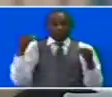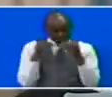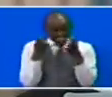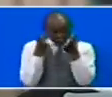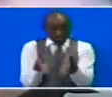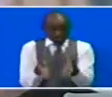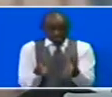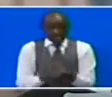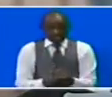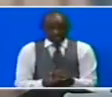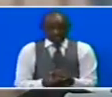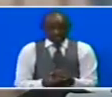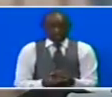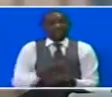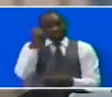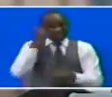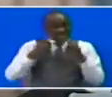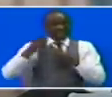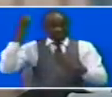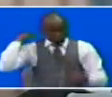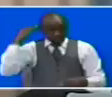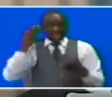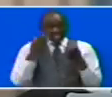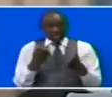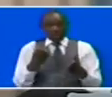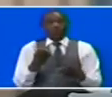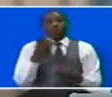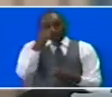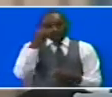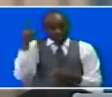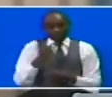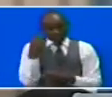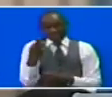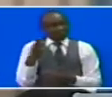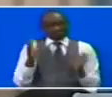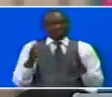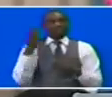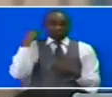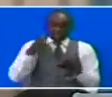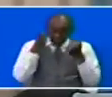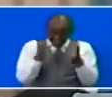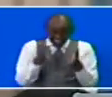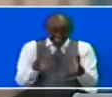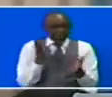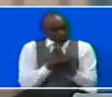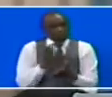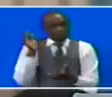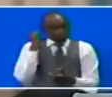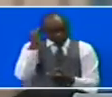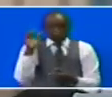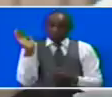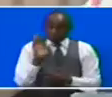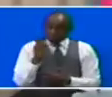leo miaka mitano iliyopita were only one third of what we have. Kwa hivyo, this is the party